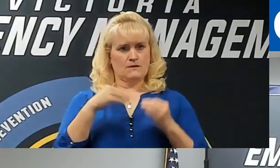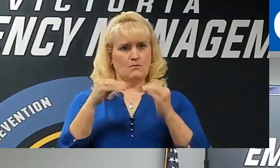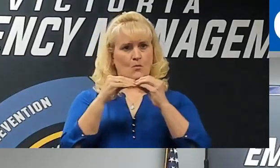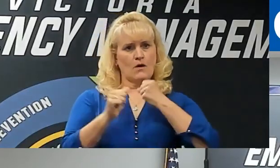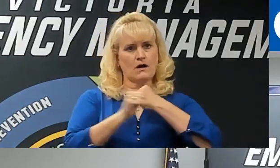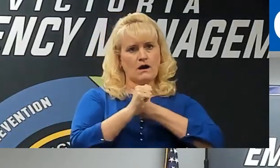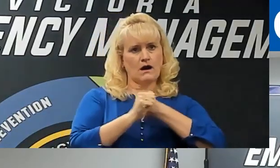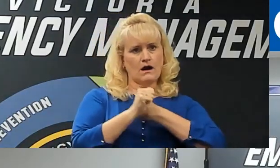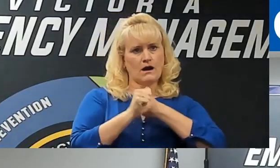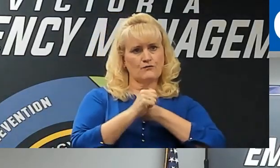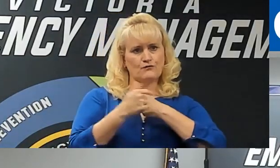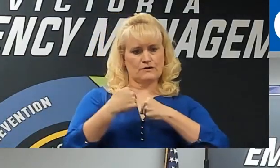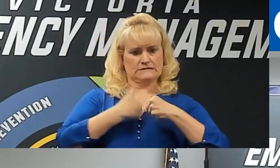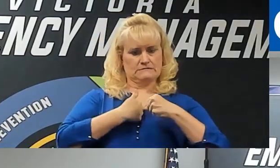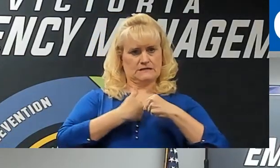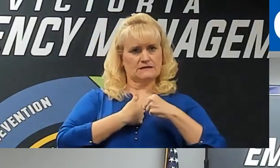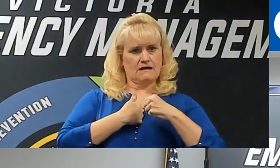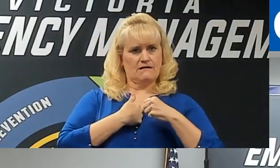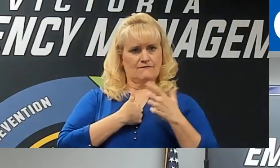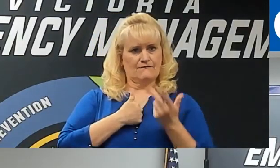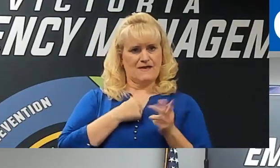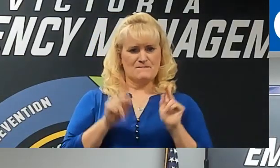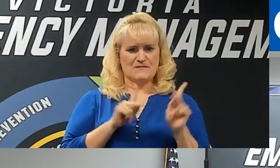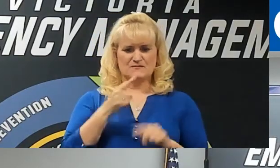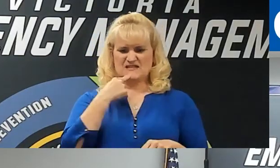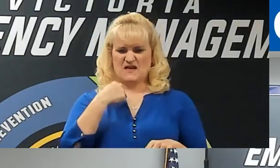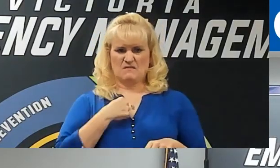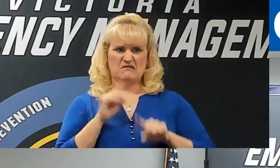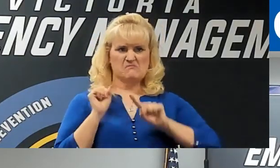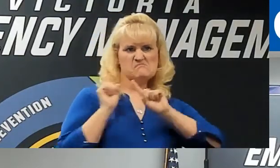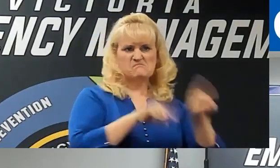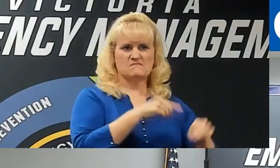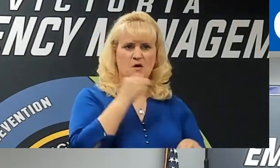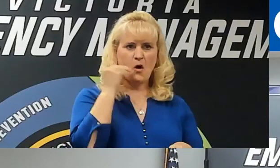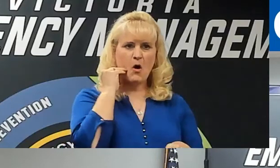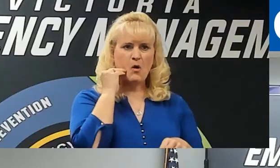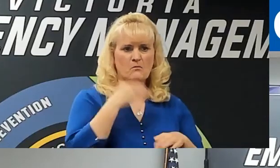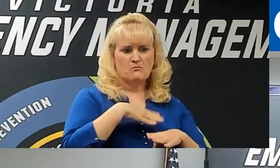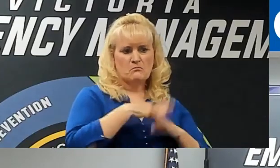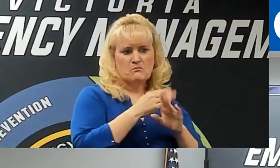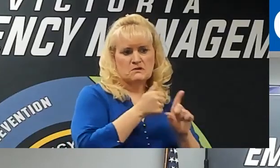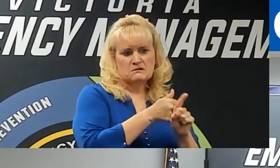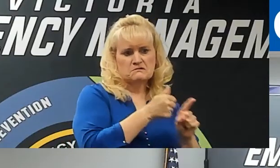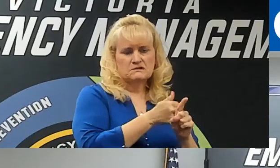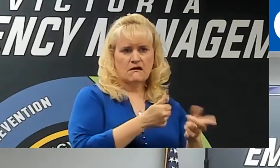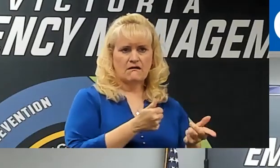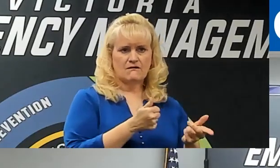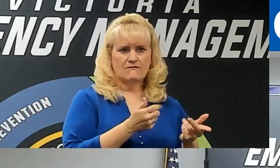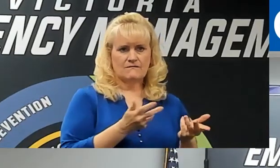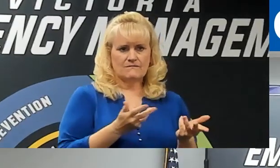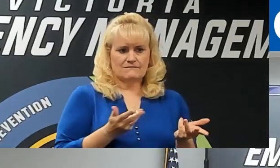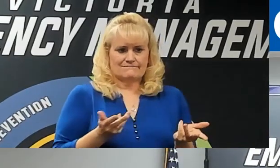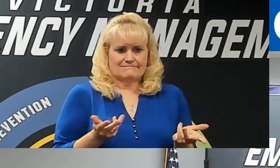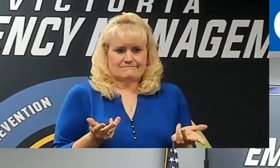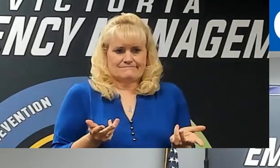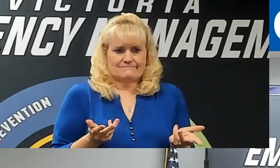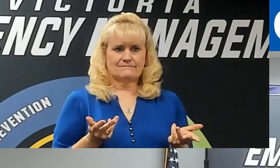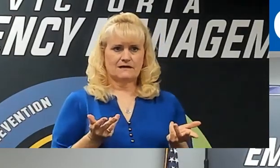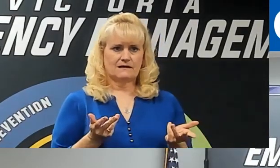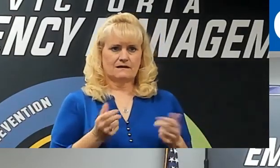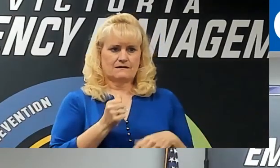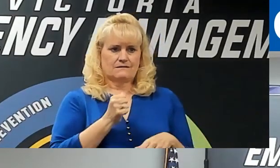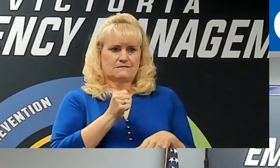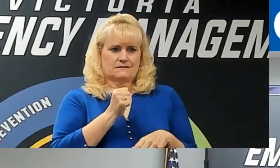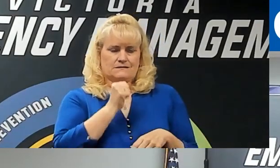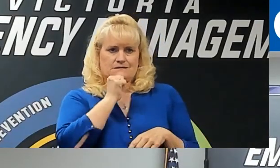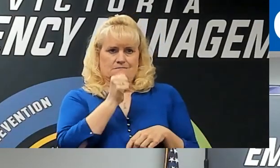people telling me that you should just go home and stay there to protect yourself. Well, but I don't think it's